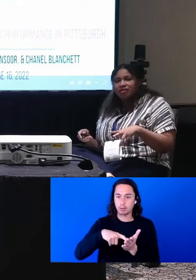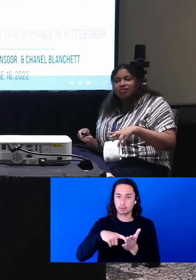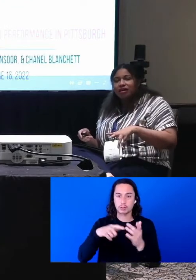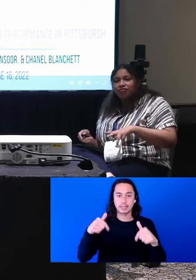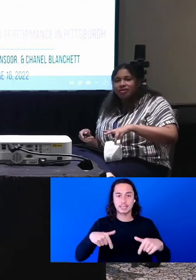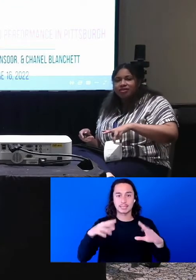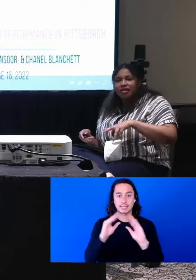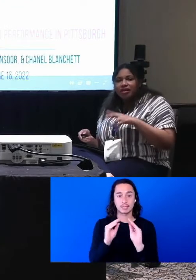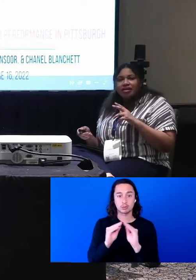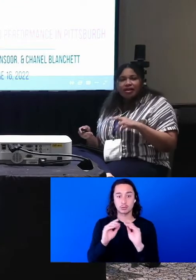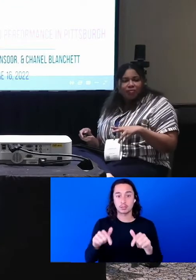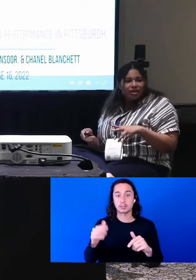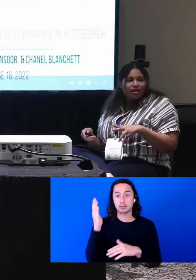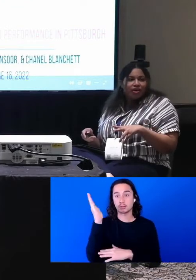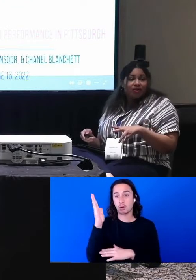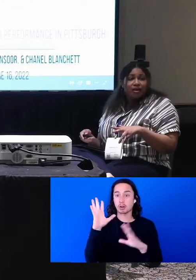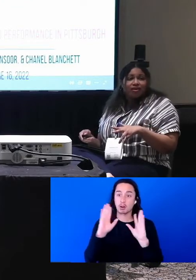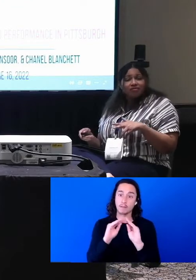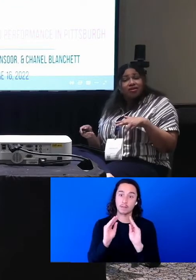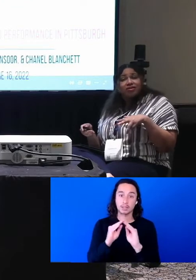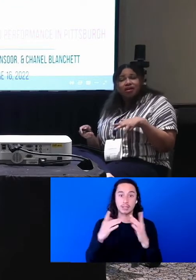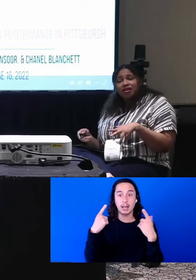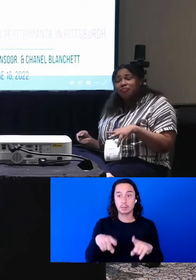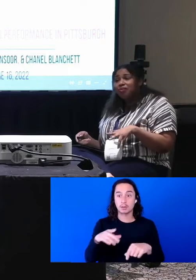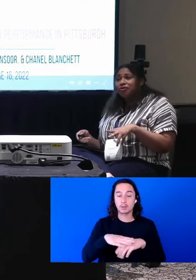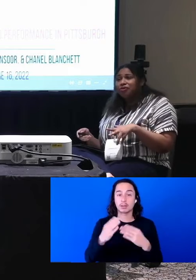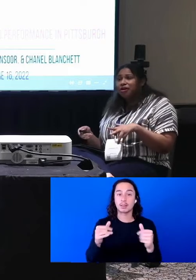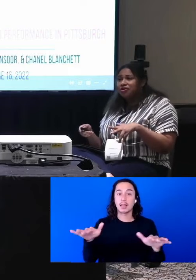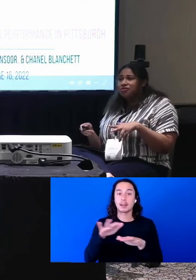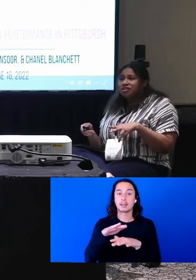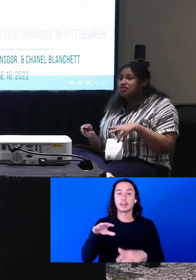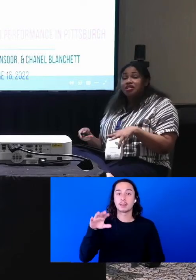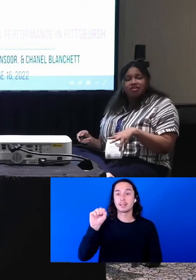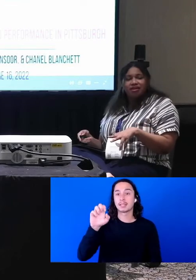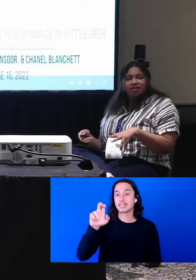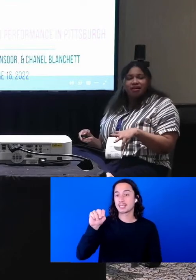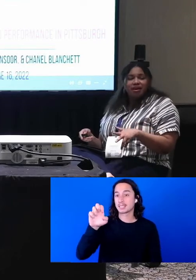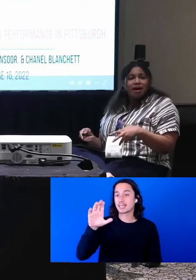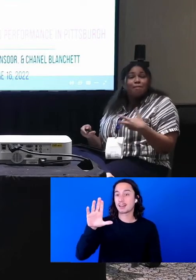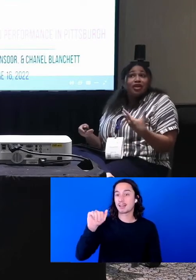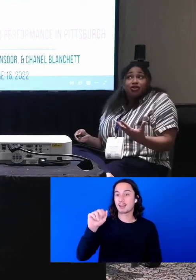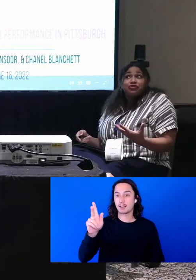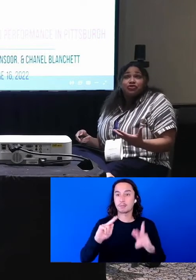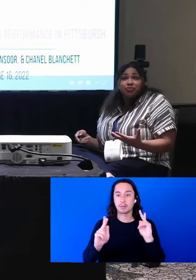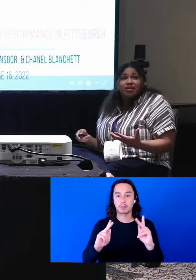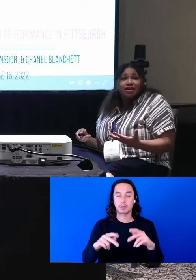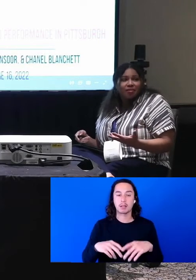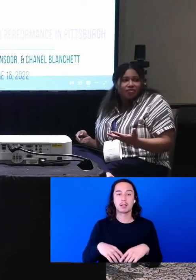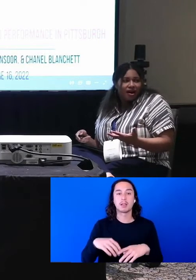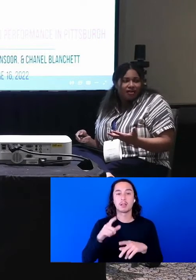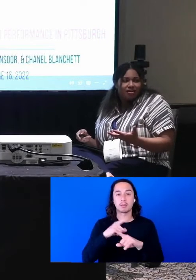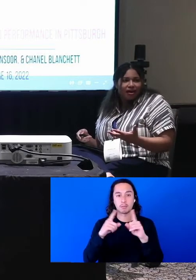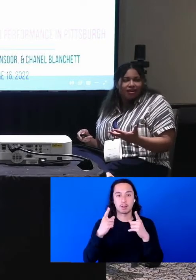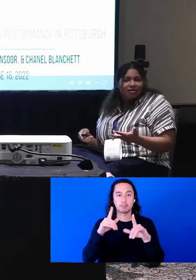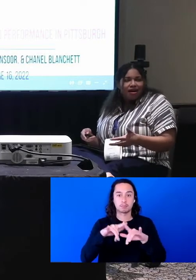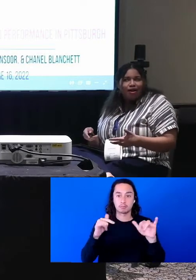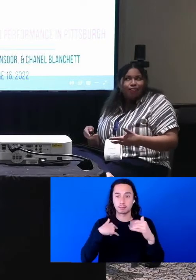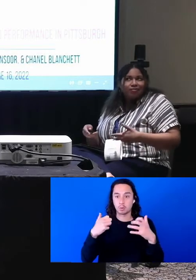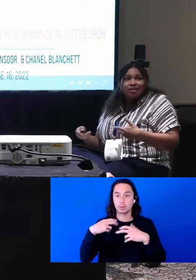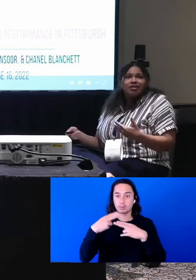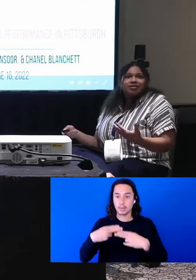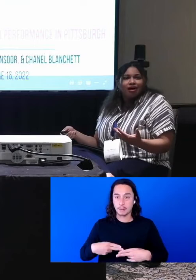this talk, this conference is happening on the land of the Seneca people and Osage Nation. But I also do want to name the fact